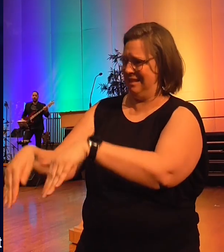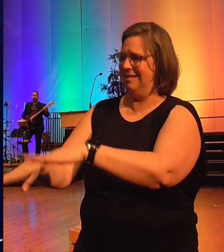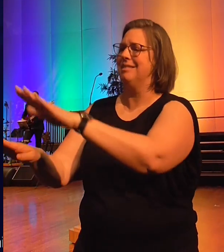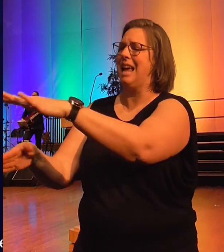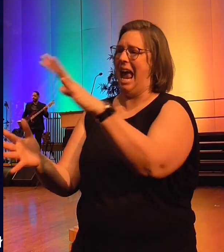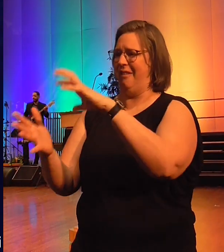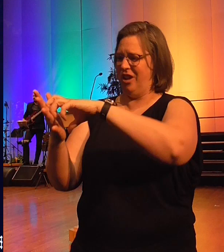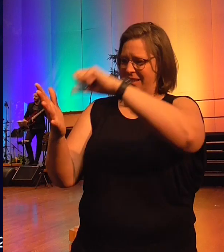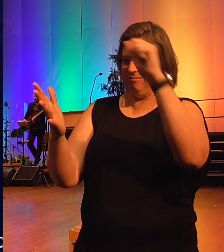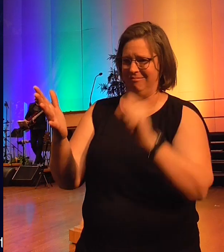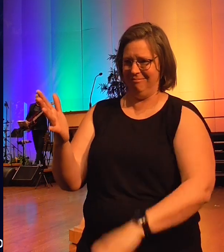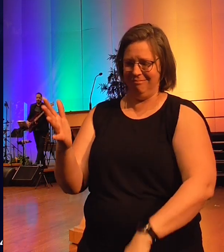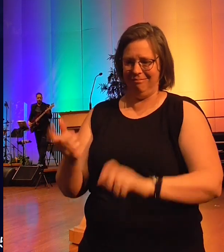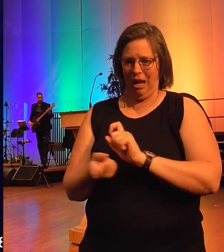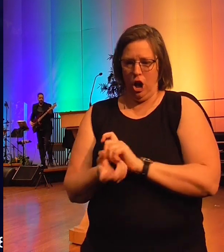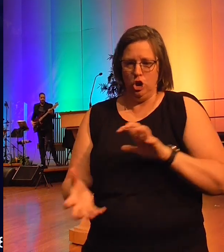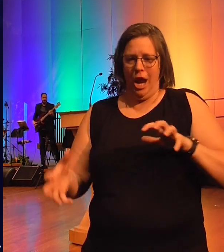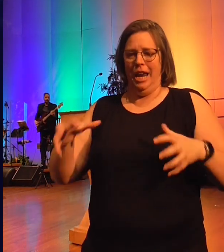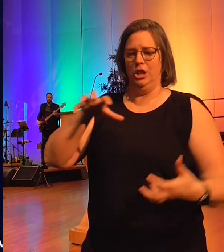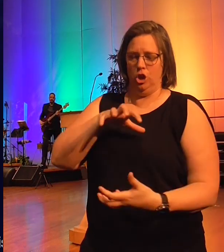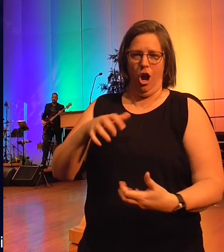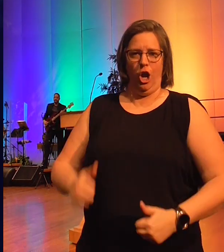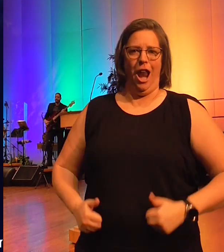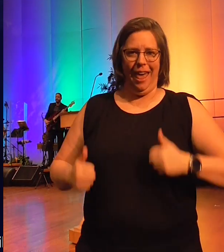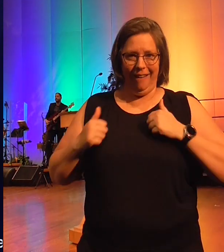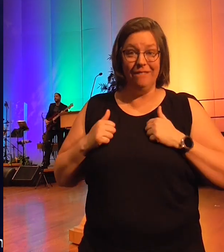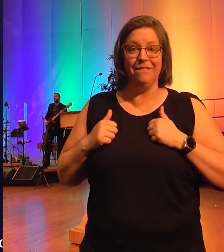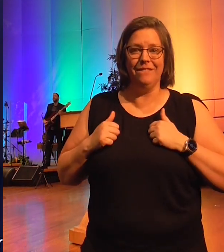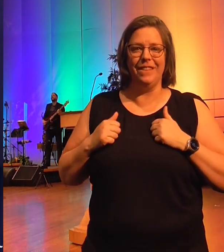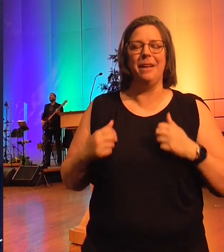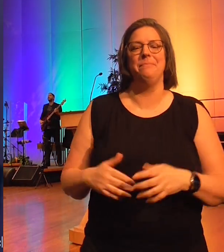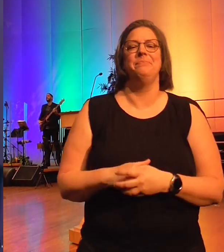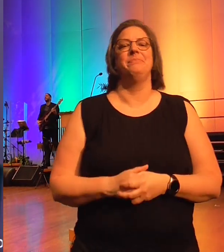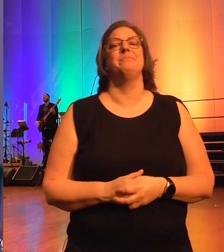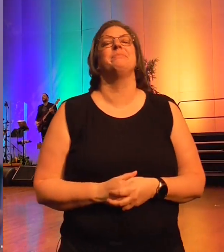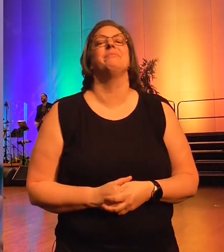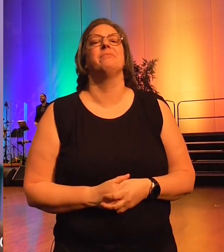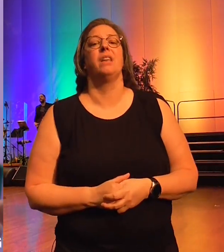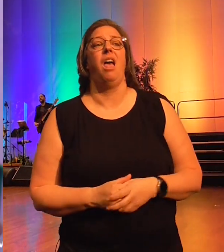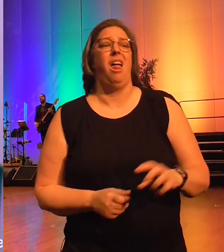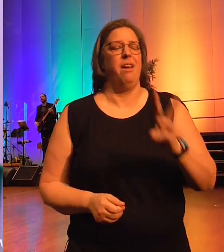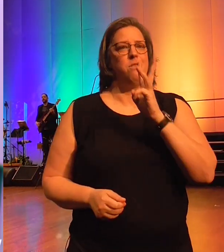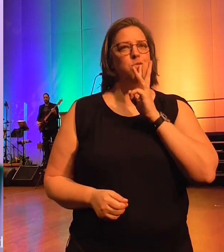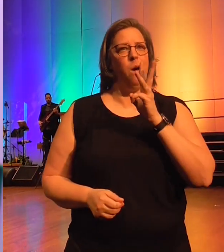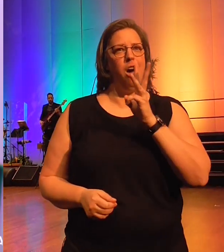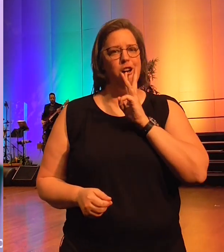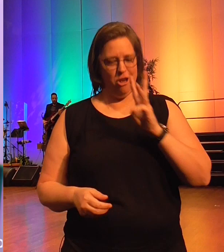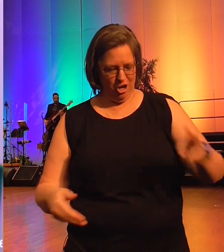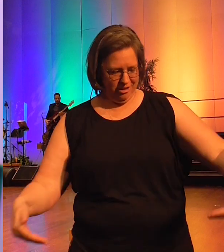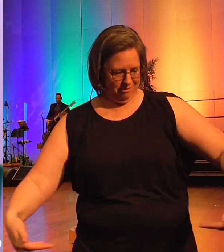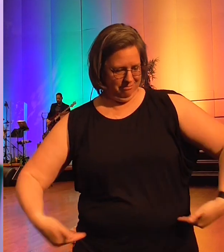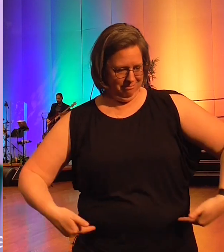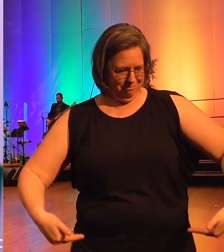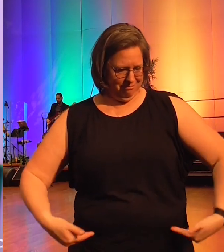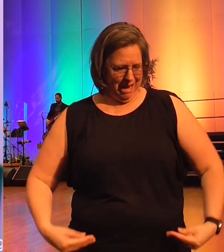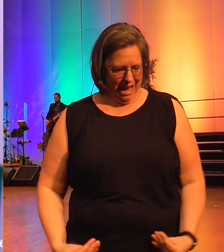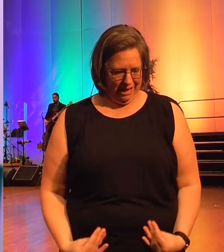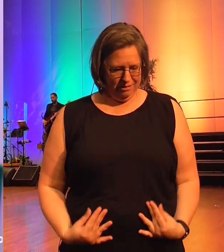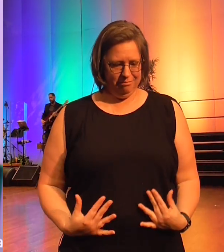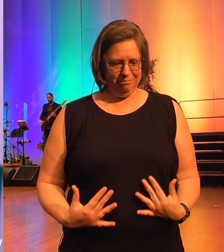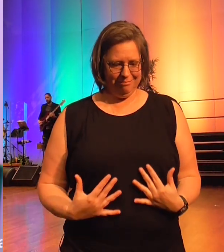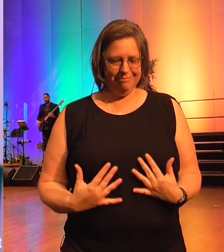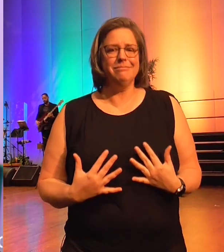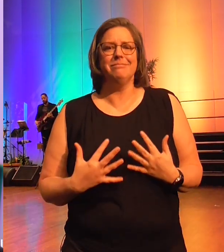than snow. Like a tide, it is rising up deep inside a